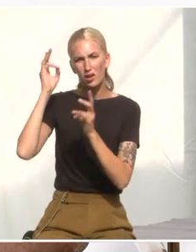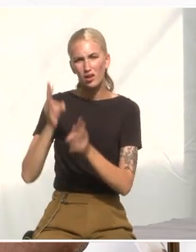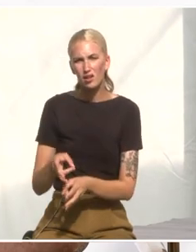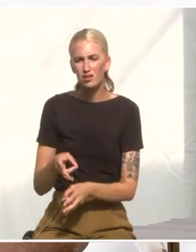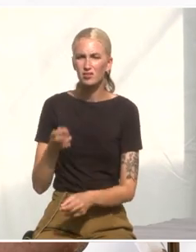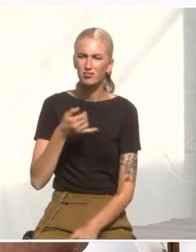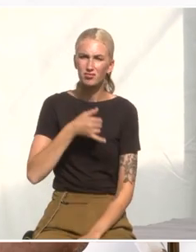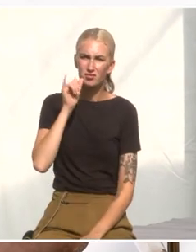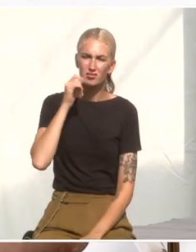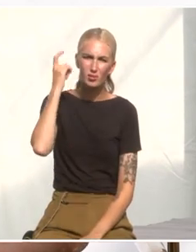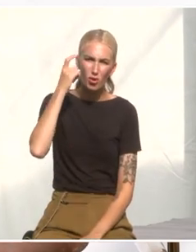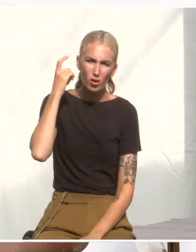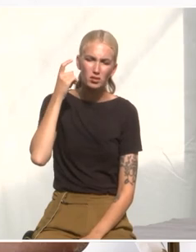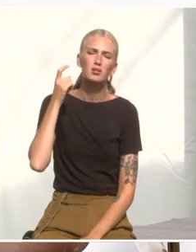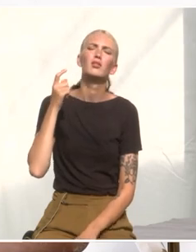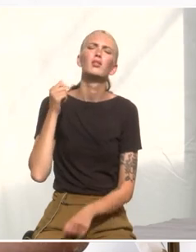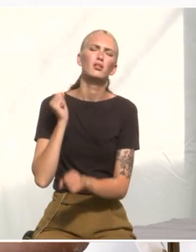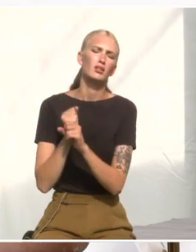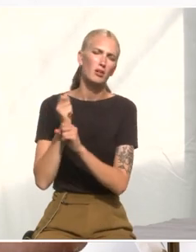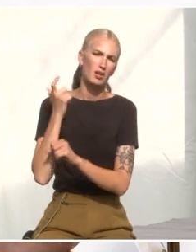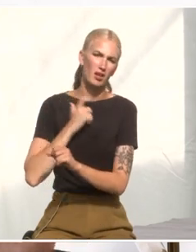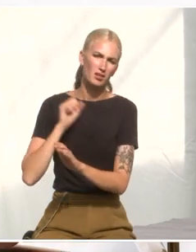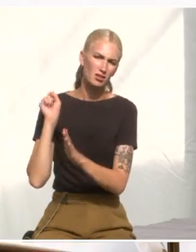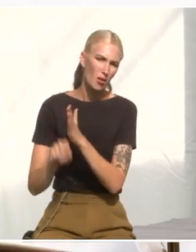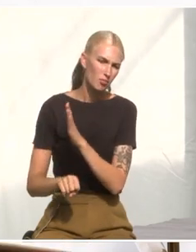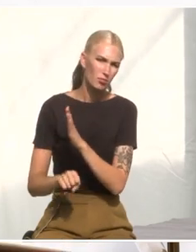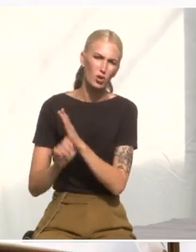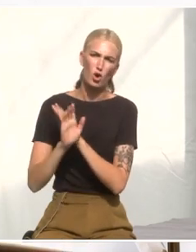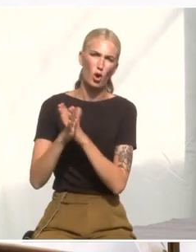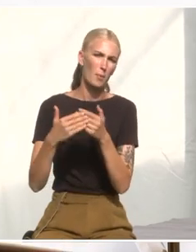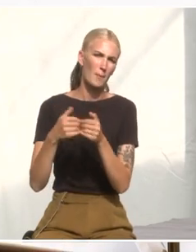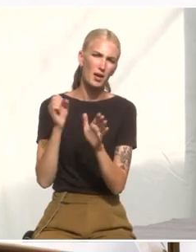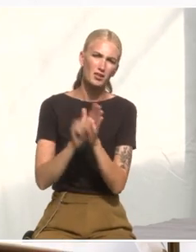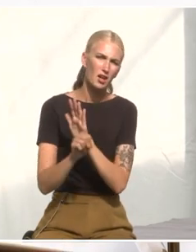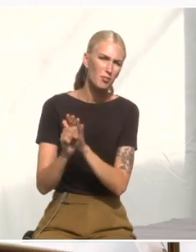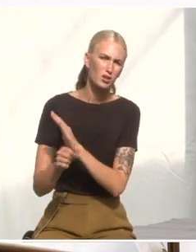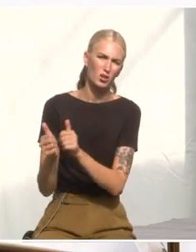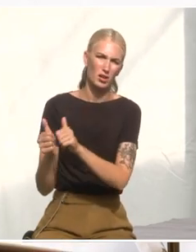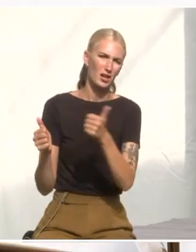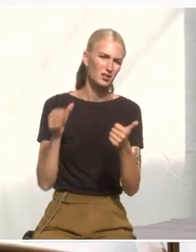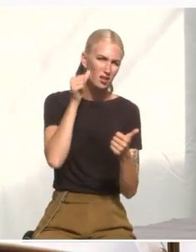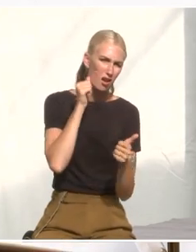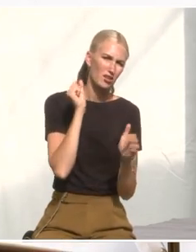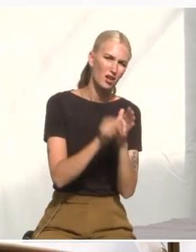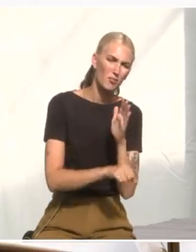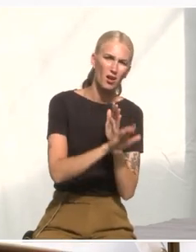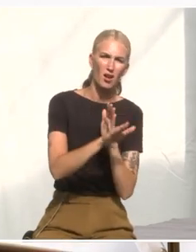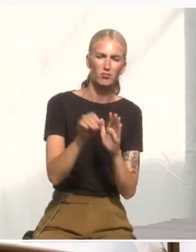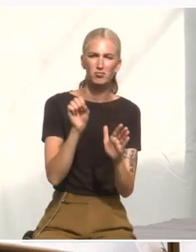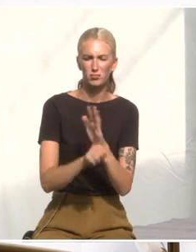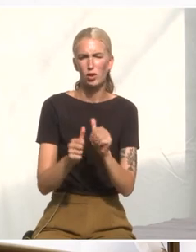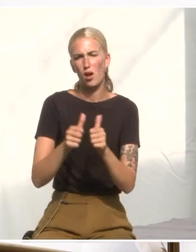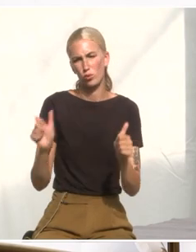and they commit suicides and they murder their families, ex-spouses and kids when they are going through